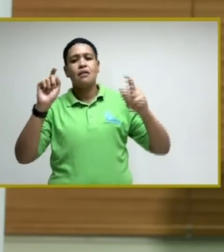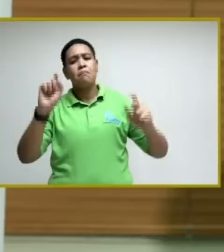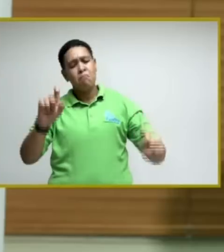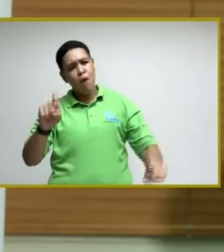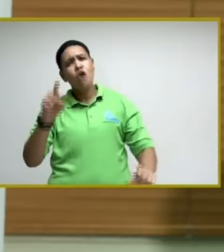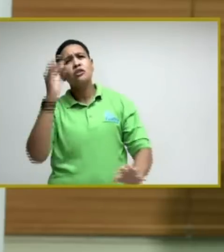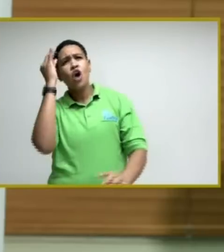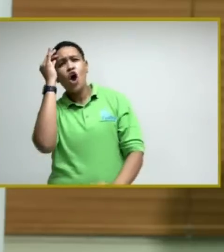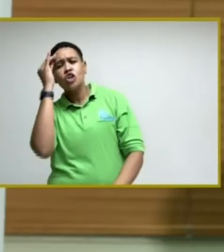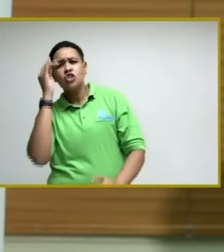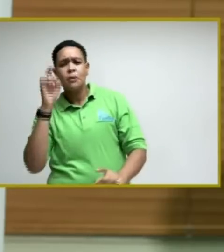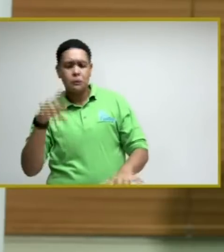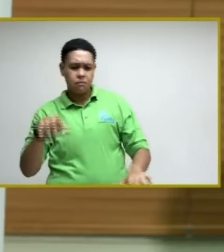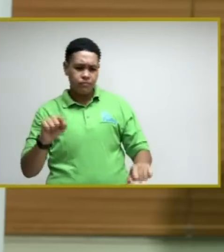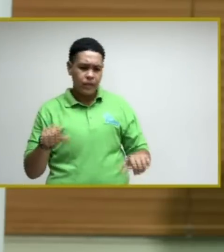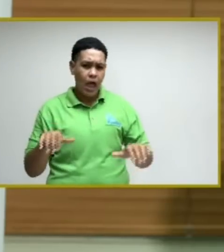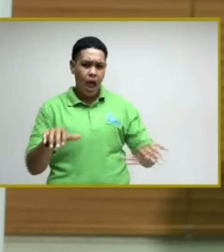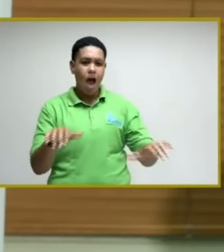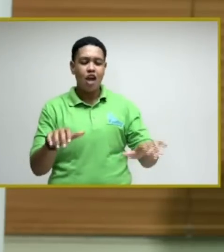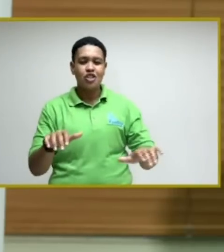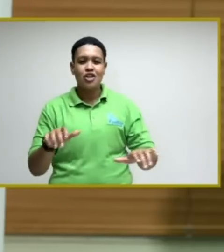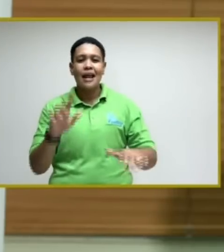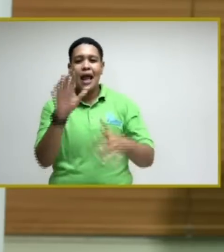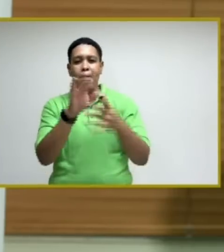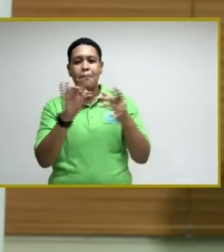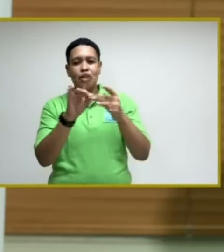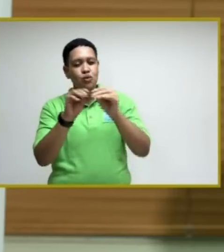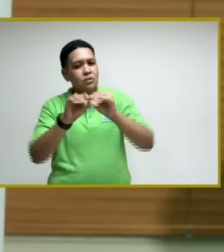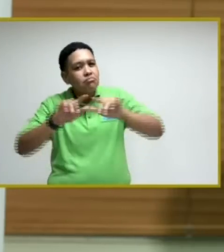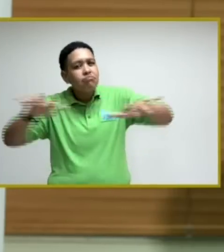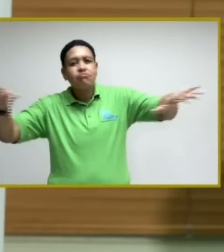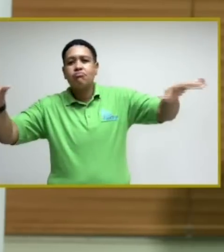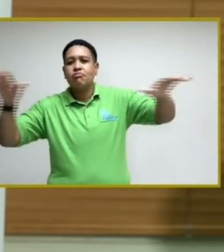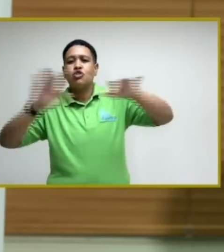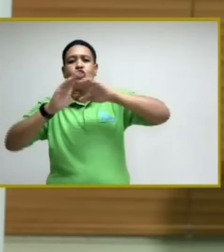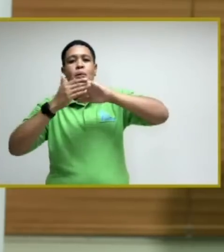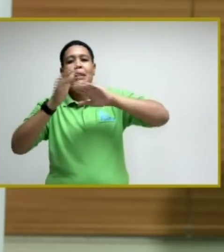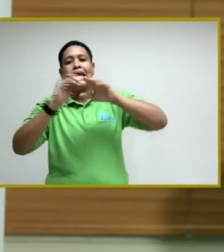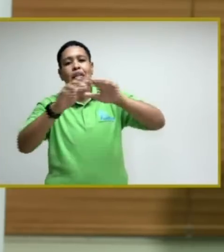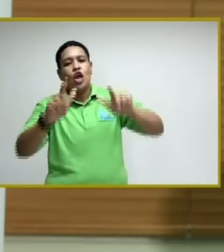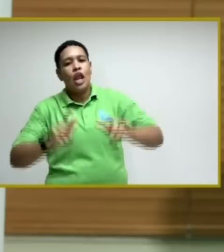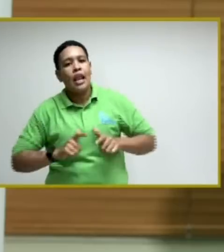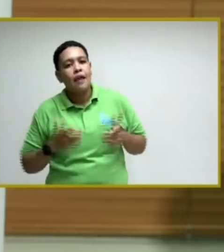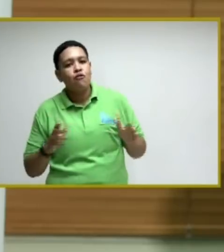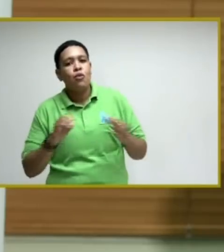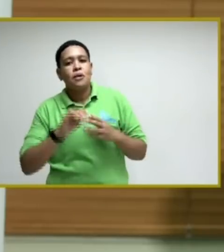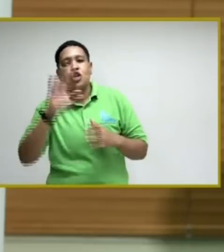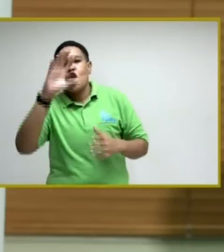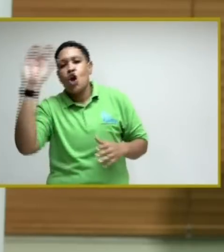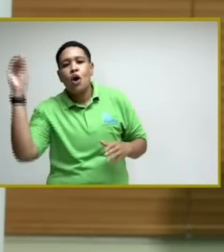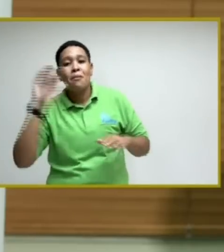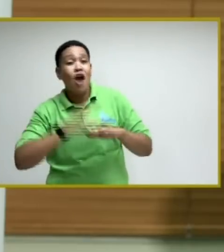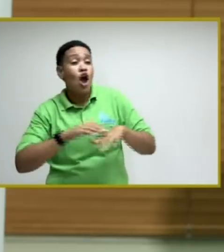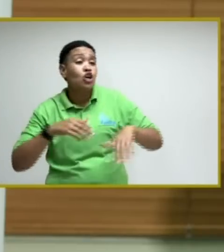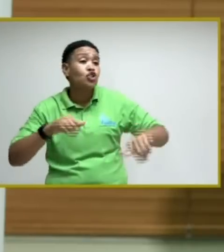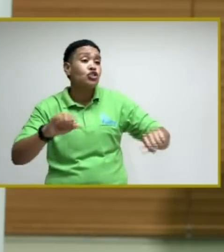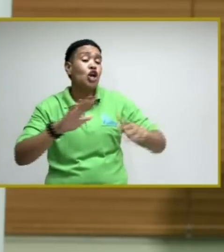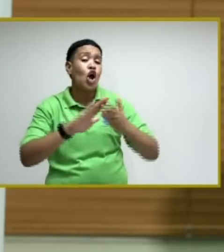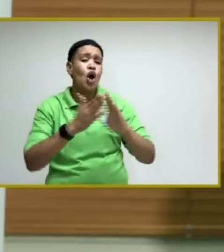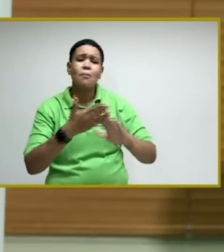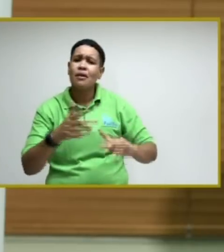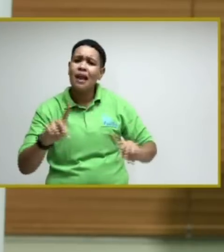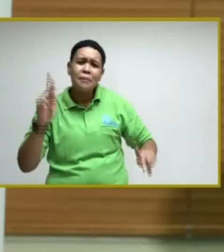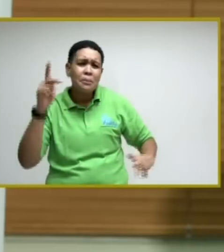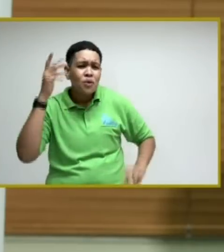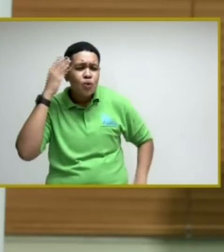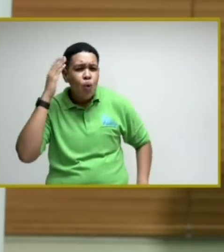message be telecasted throughout the country, in your living rooms, in your companies, in the streets, in the communities,